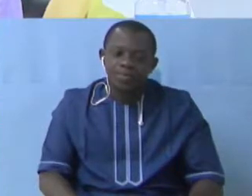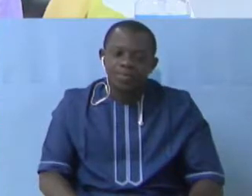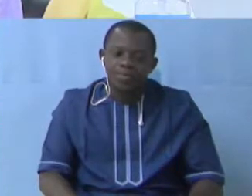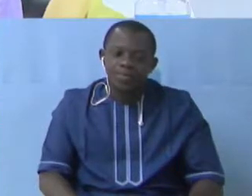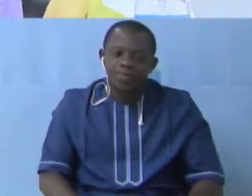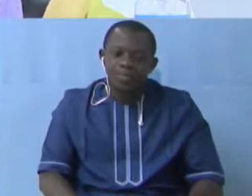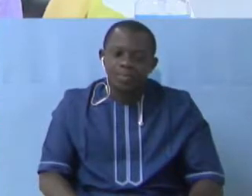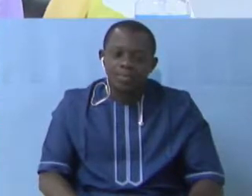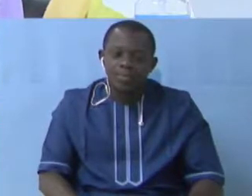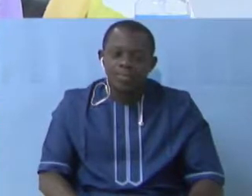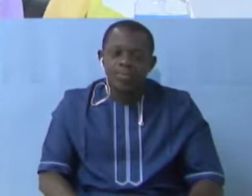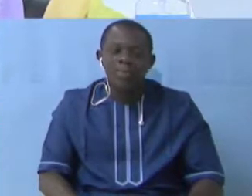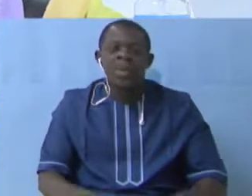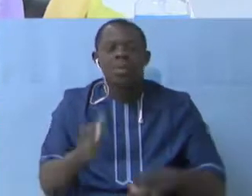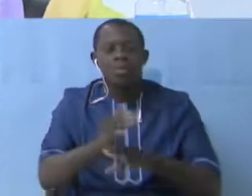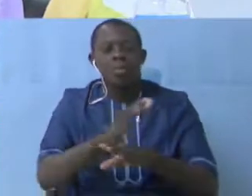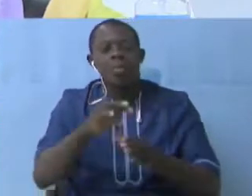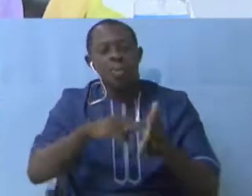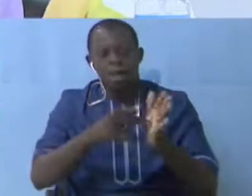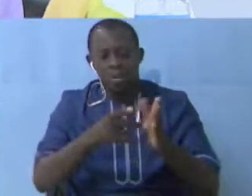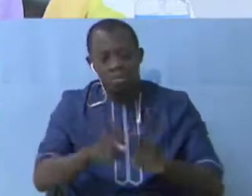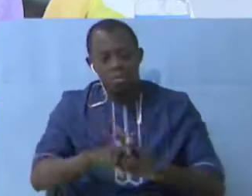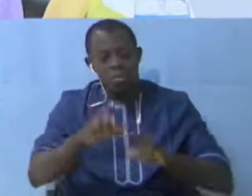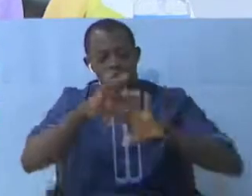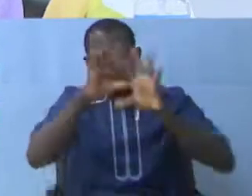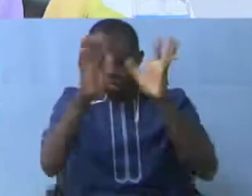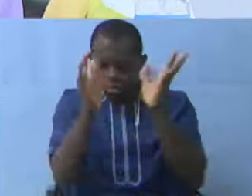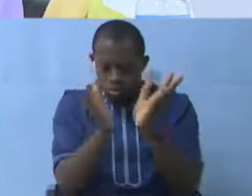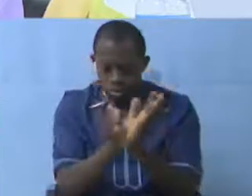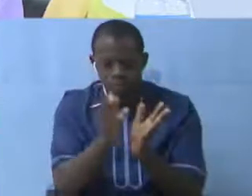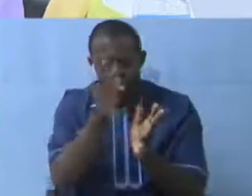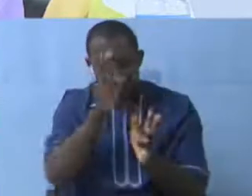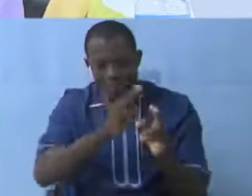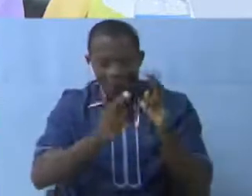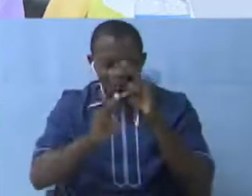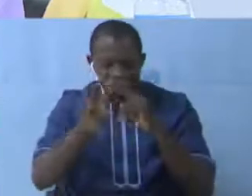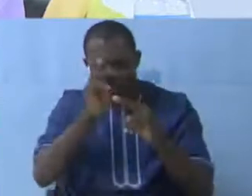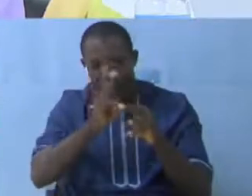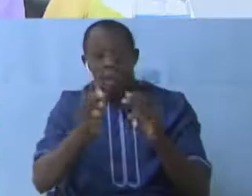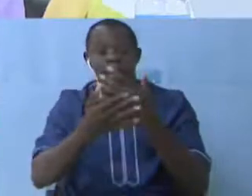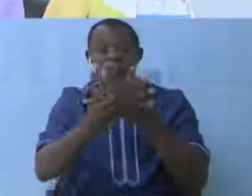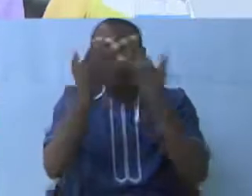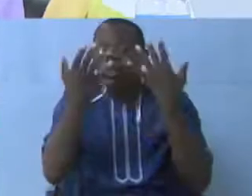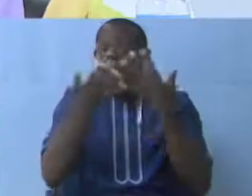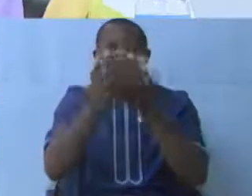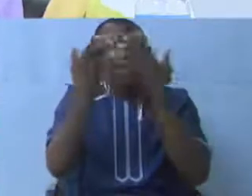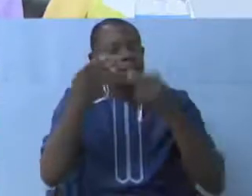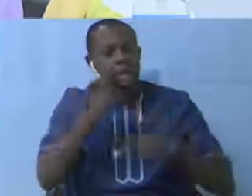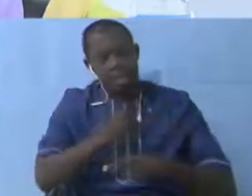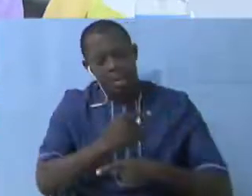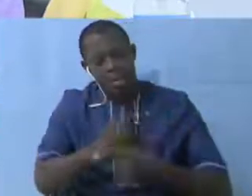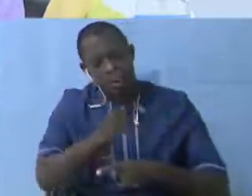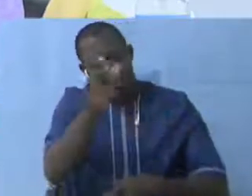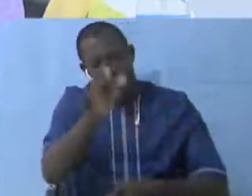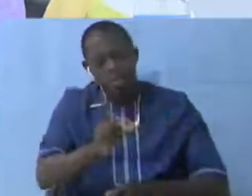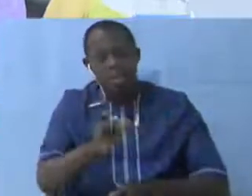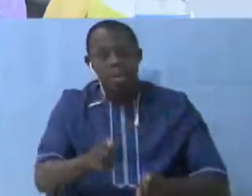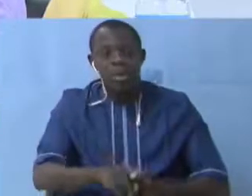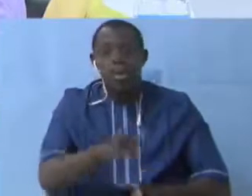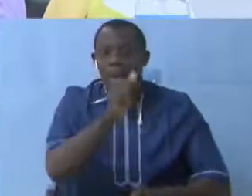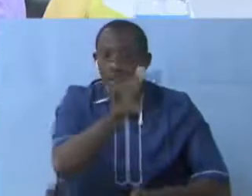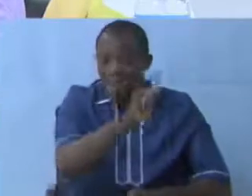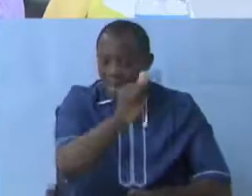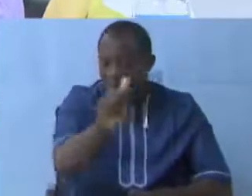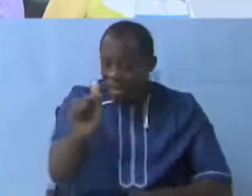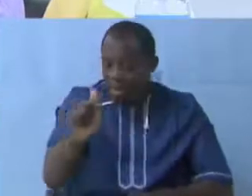a collective effort of many Gambians, and each doing different